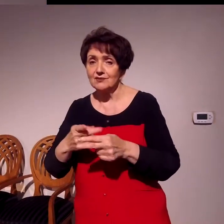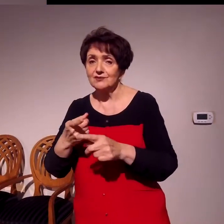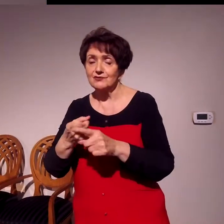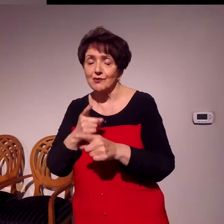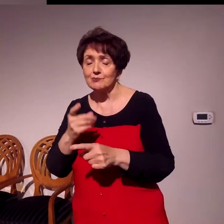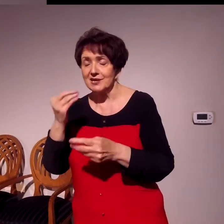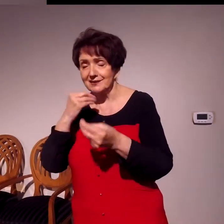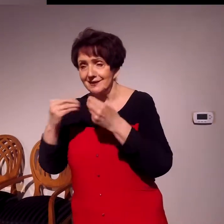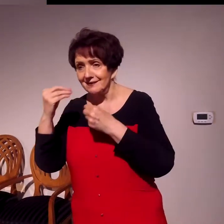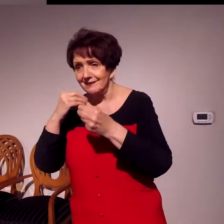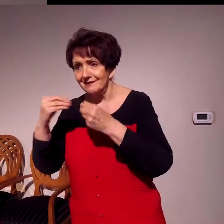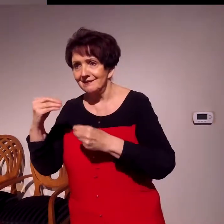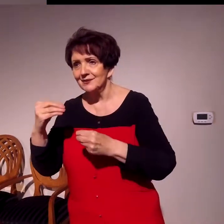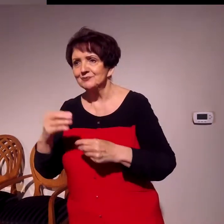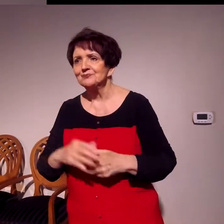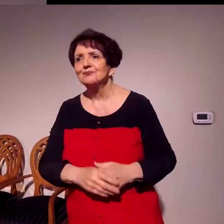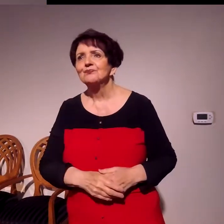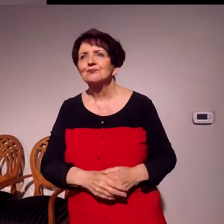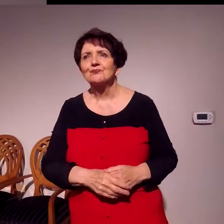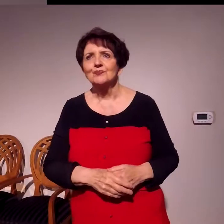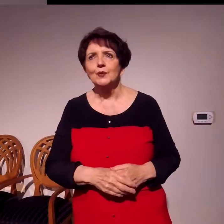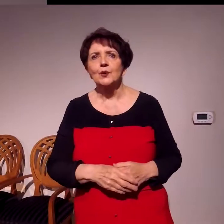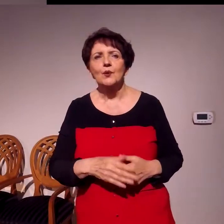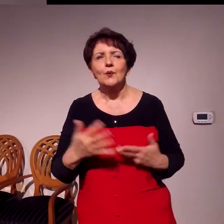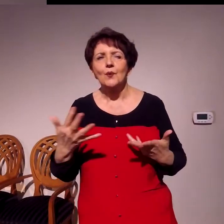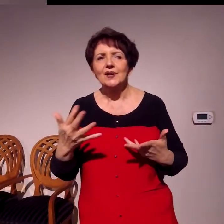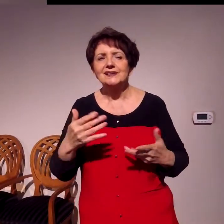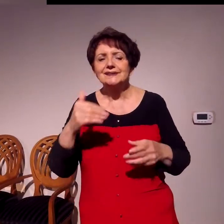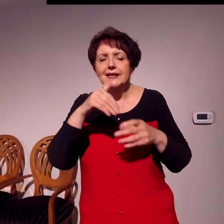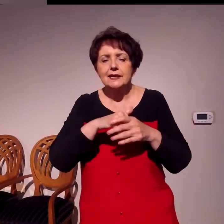to be what is in our bodies.